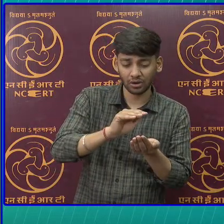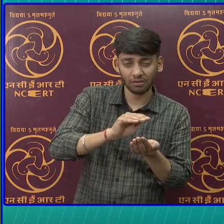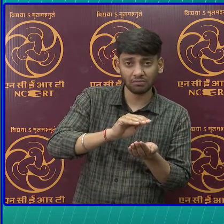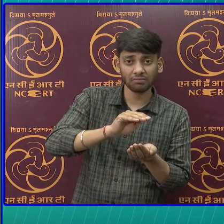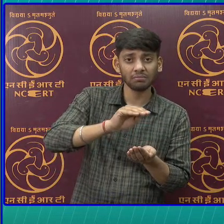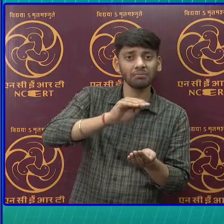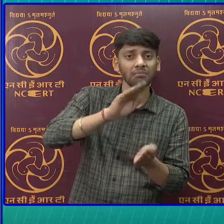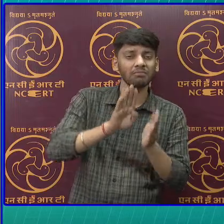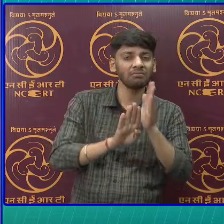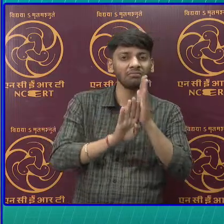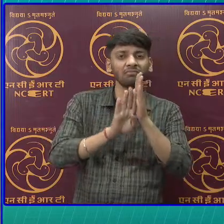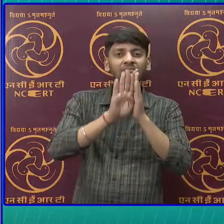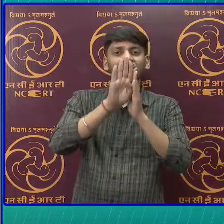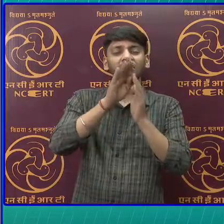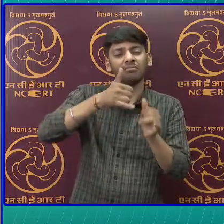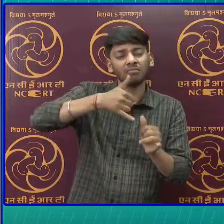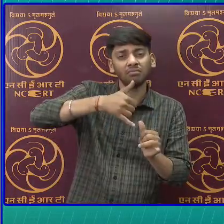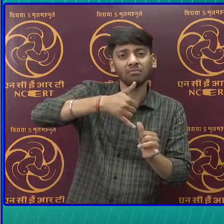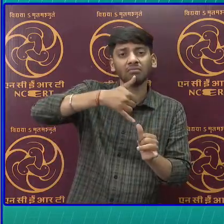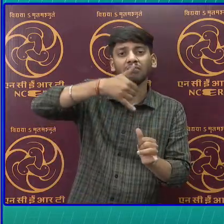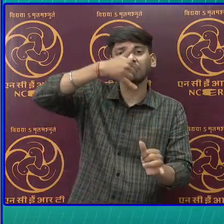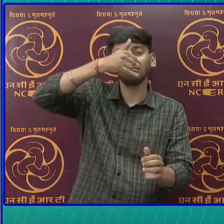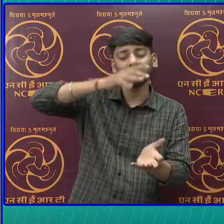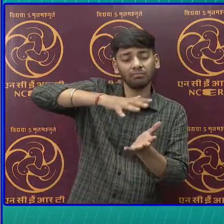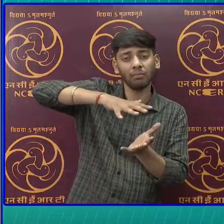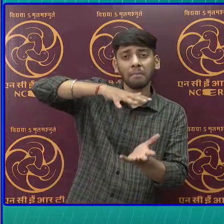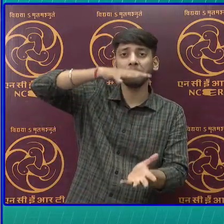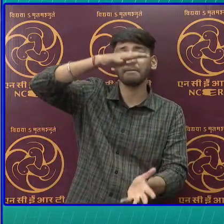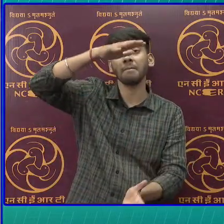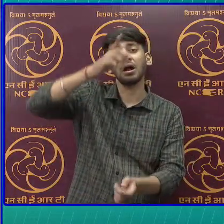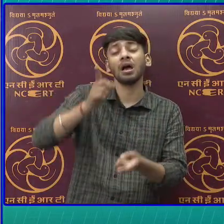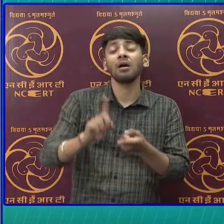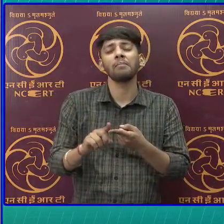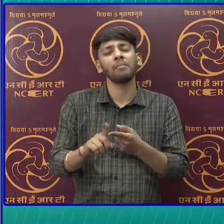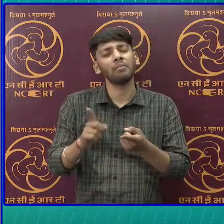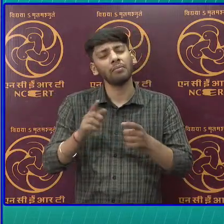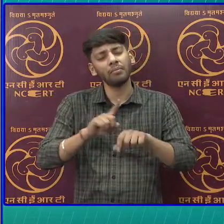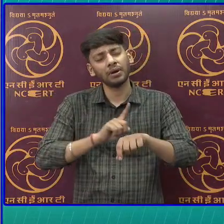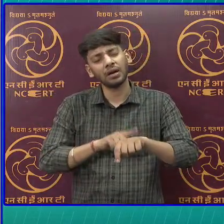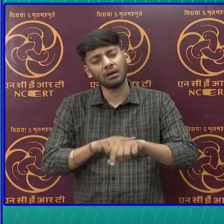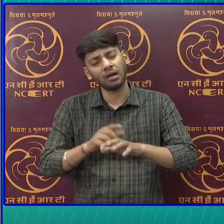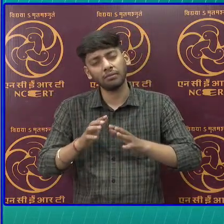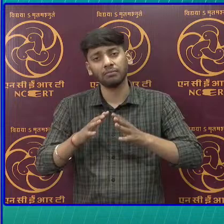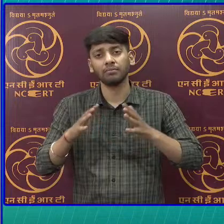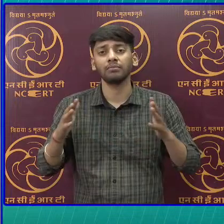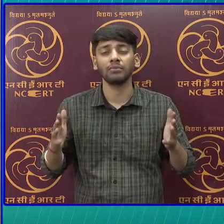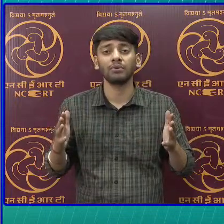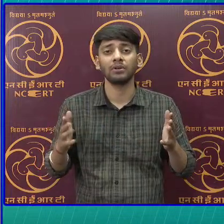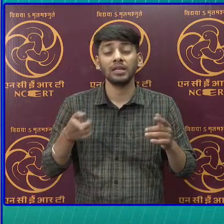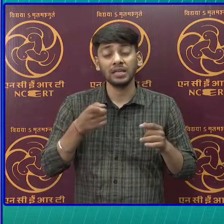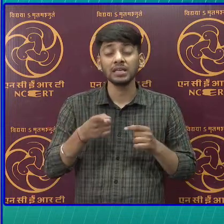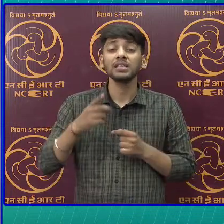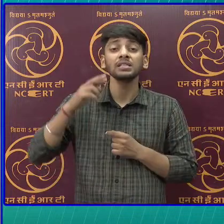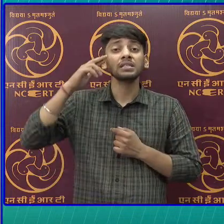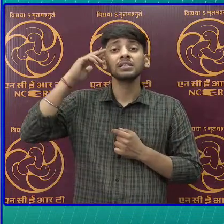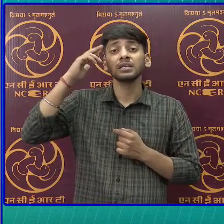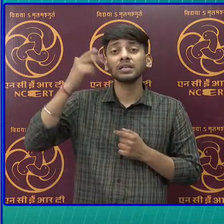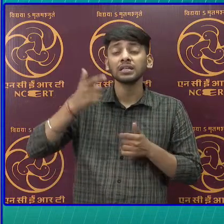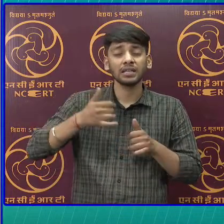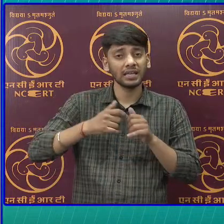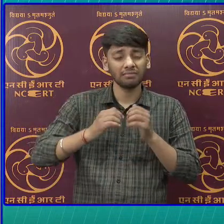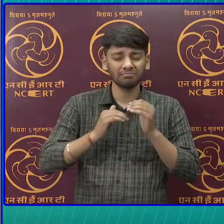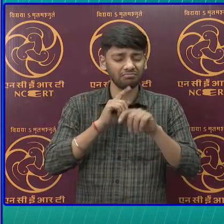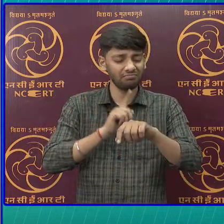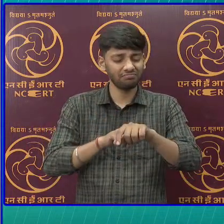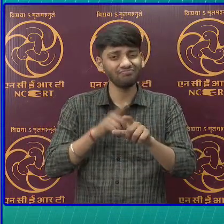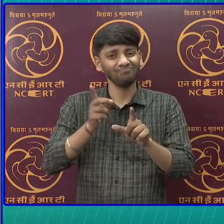Right? It took many years. to Many grow. years, maybe Yes. 10 years or more than even Exactly. 10 years, right? So it is a lengthy